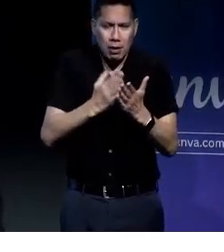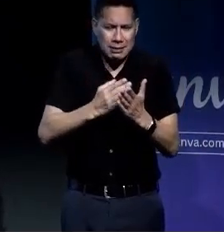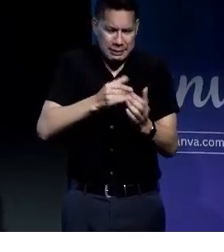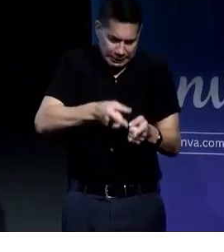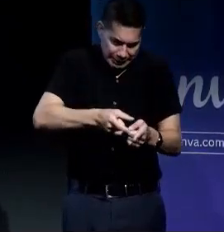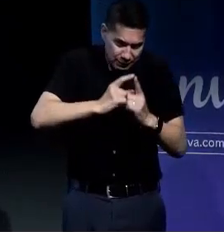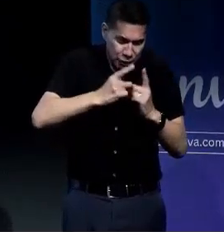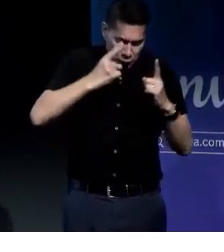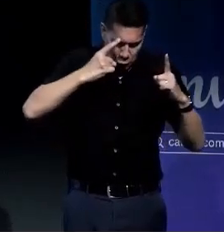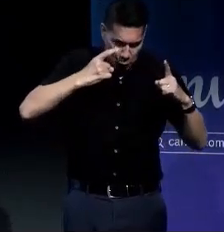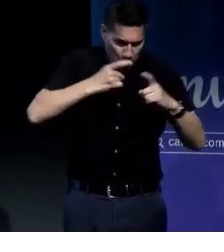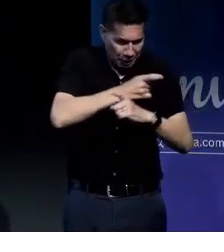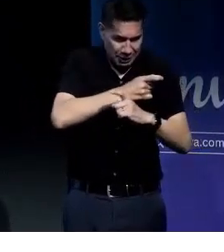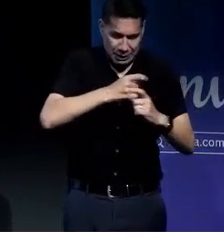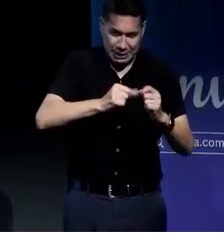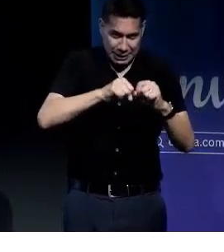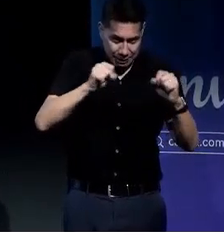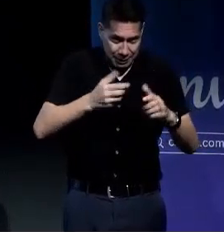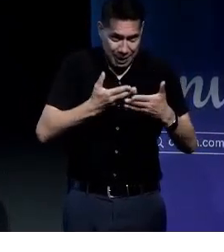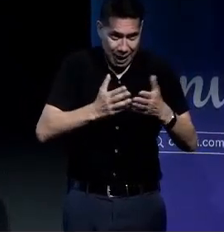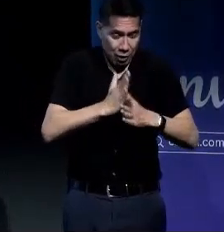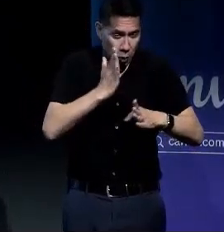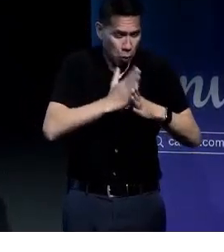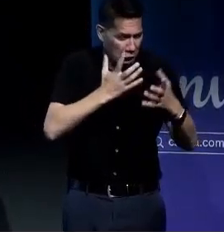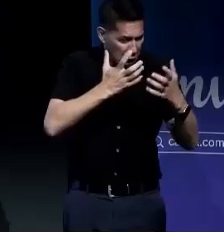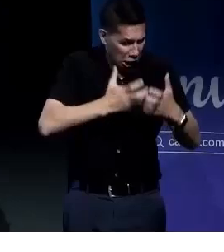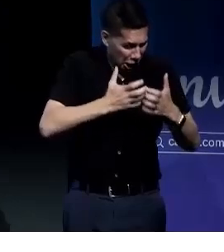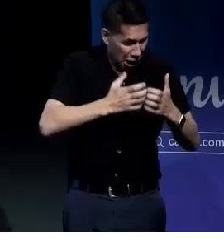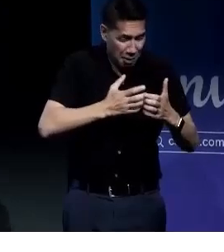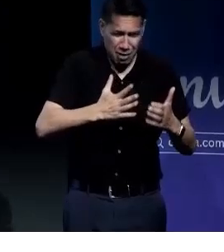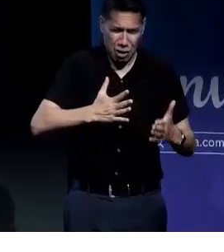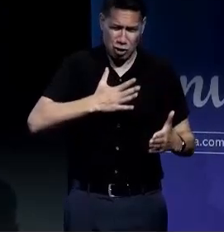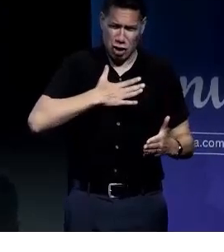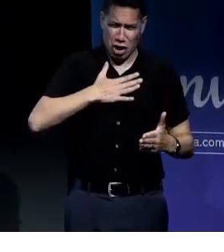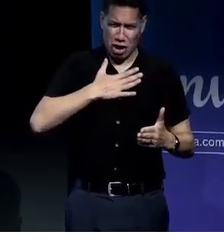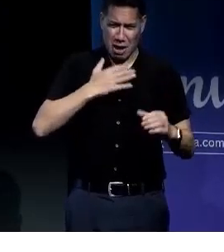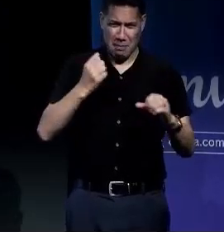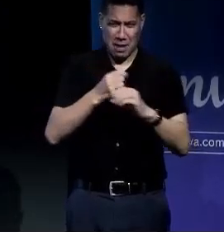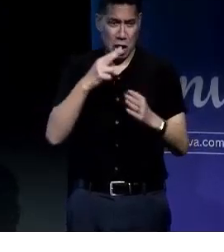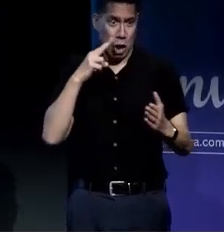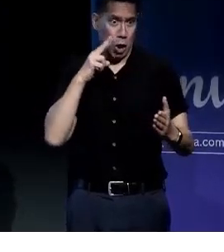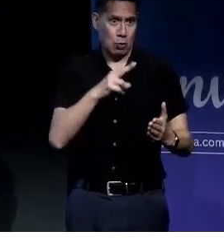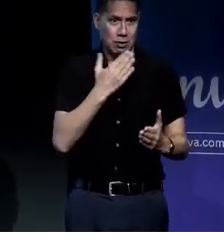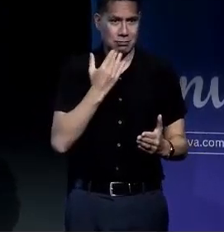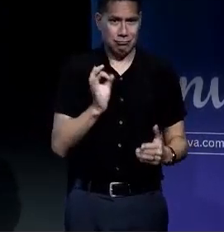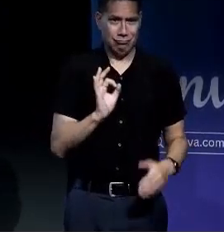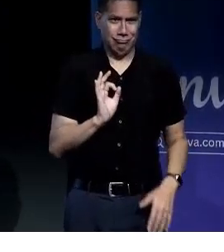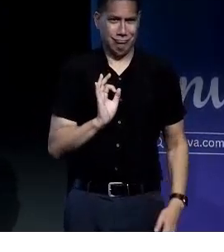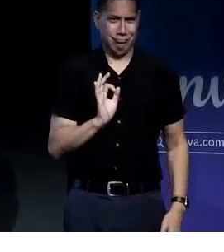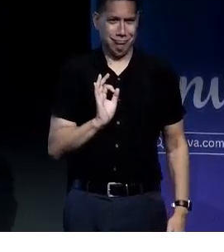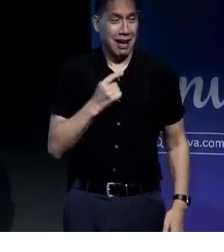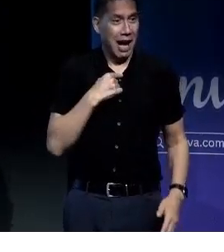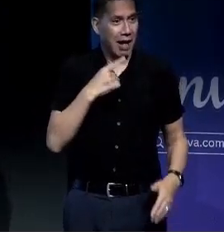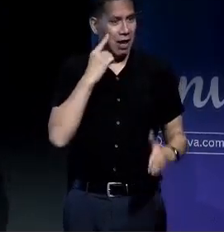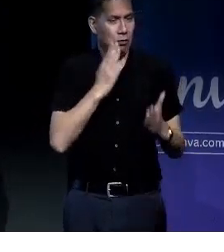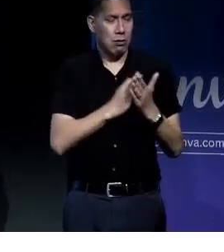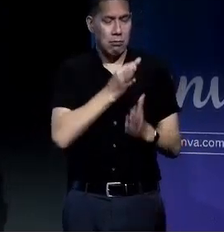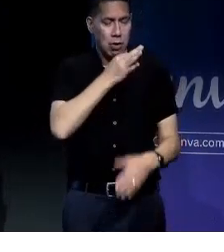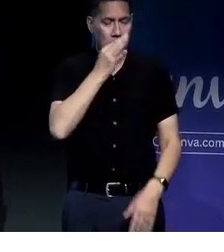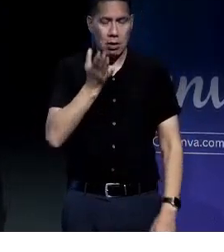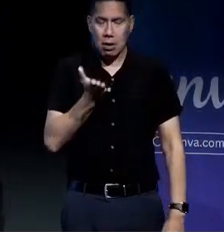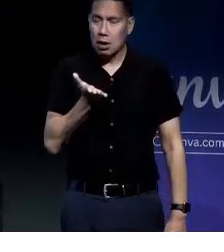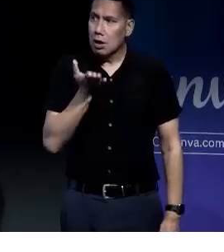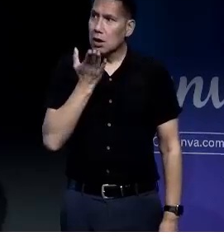figure out how complex systems work. I just don't like making them look nice. I think it's like literally the most boring